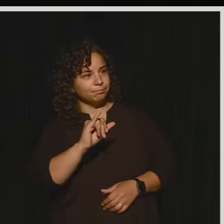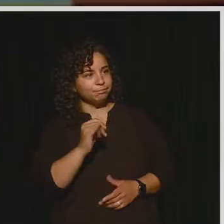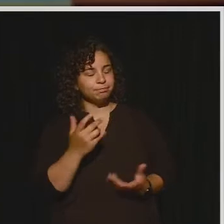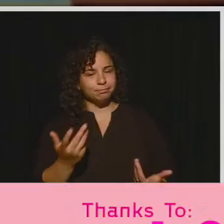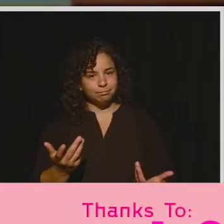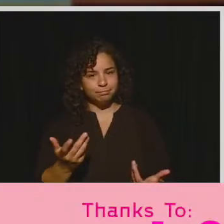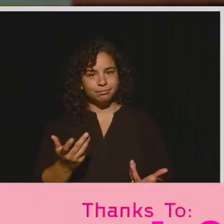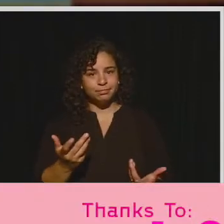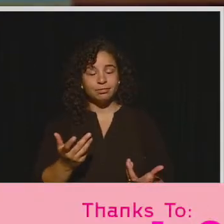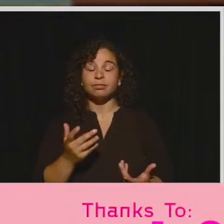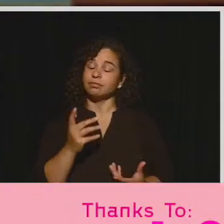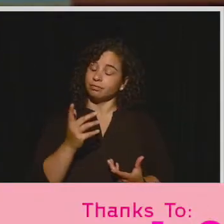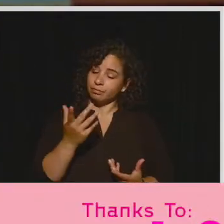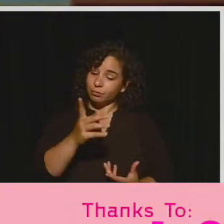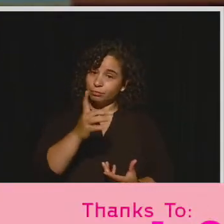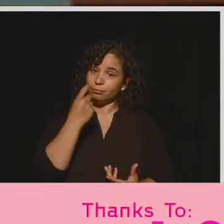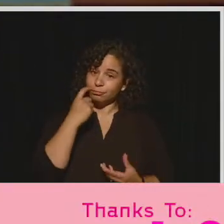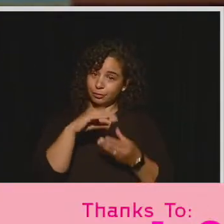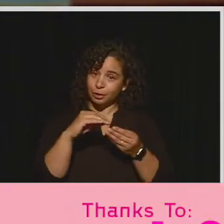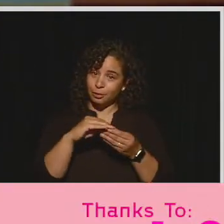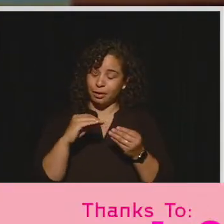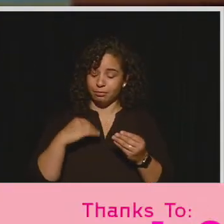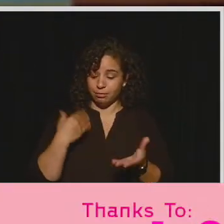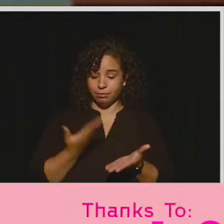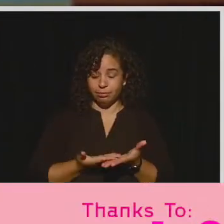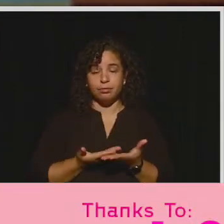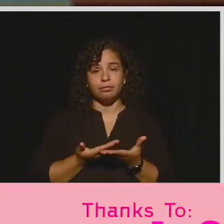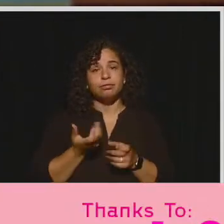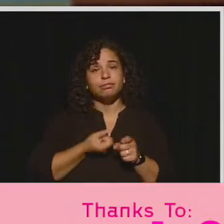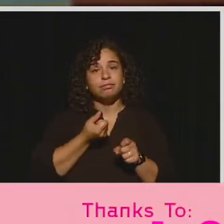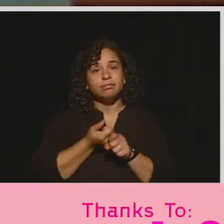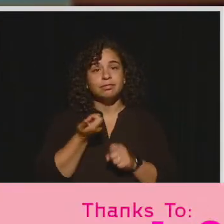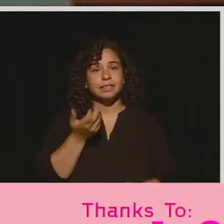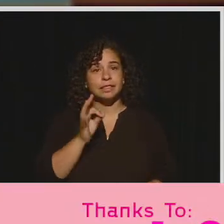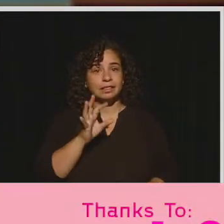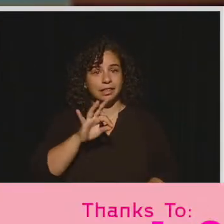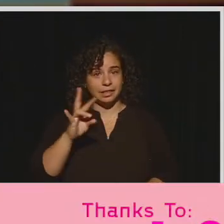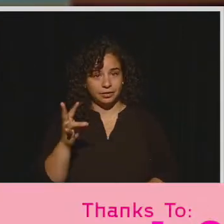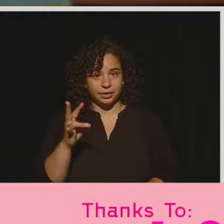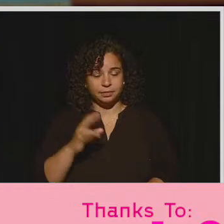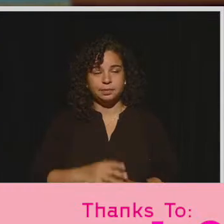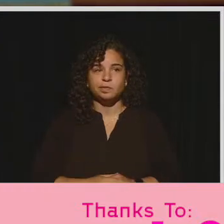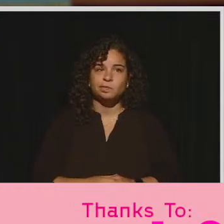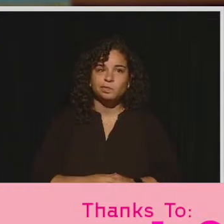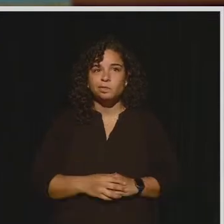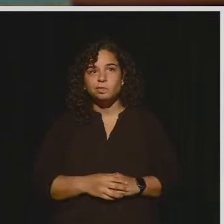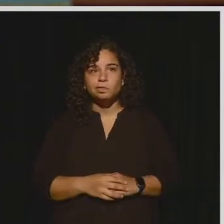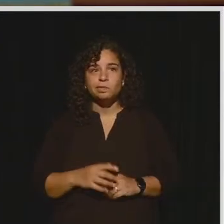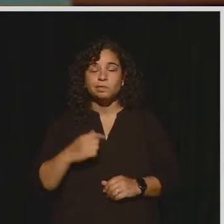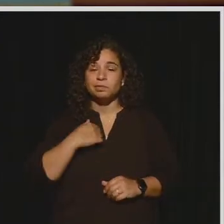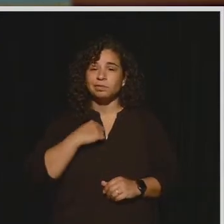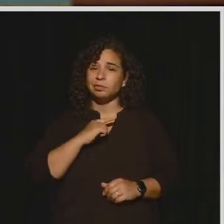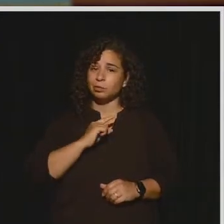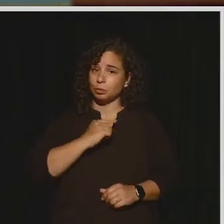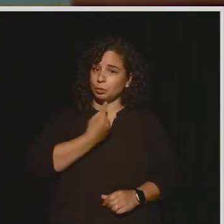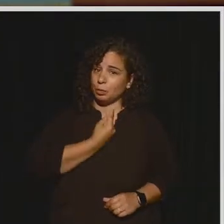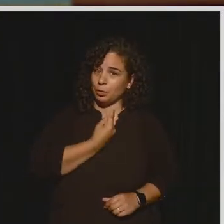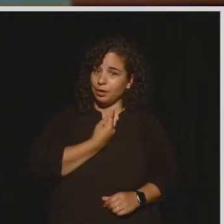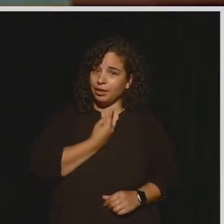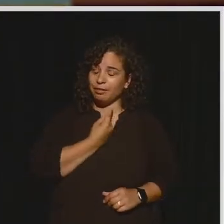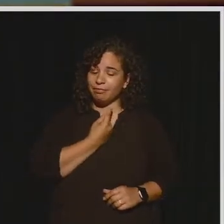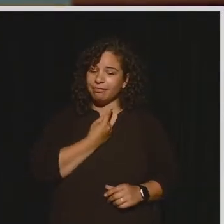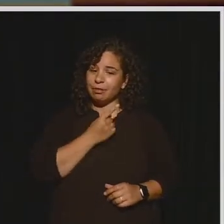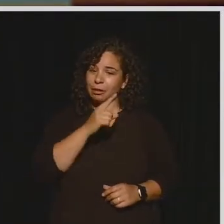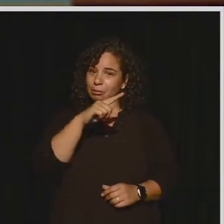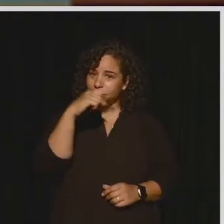I have, as you said, I've been here since 1997 and have been the only Black